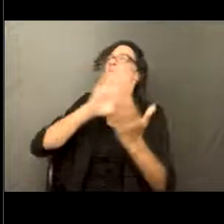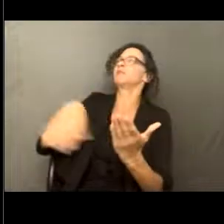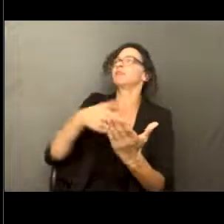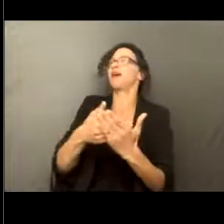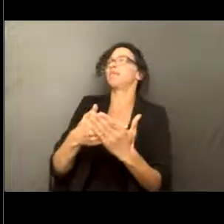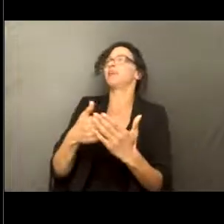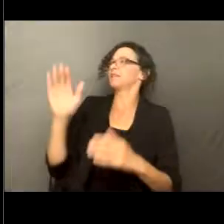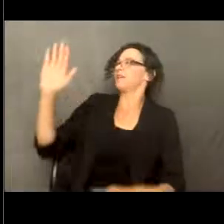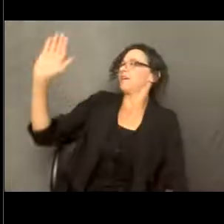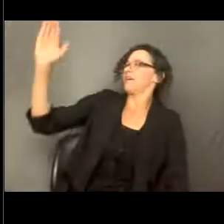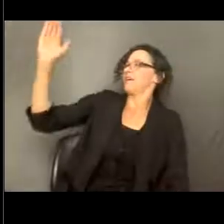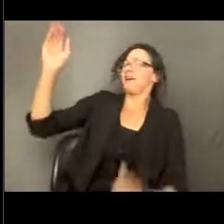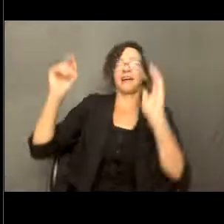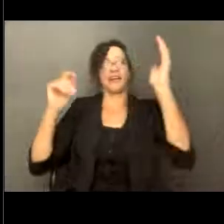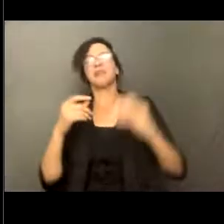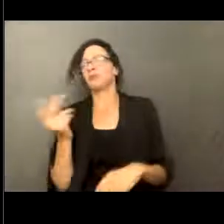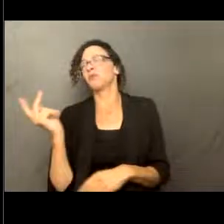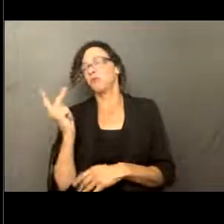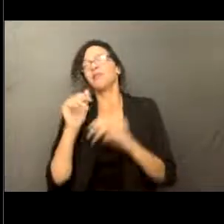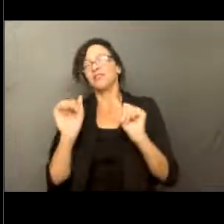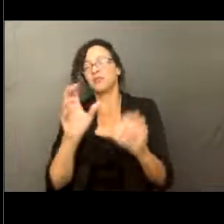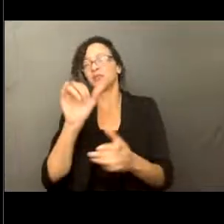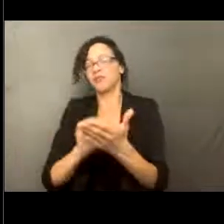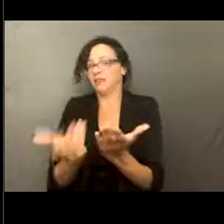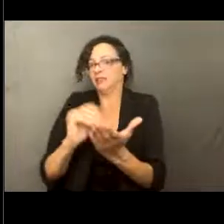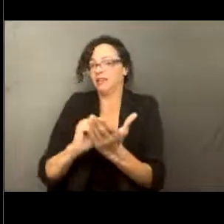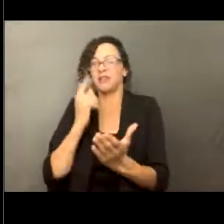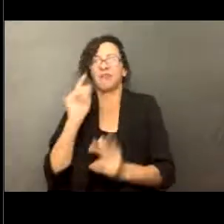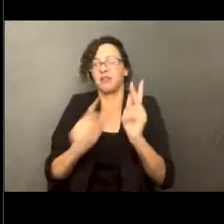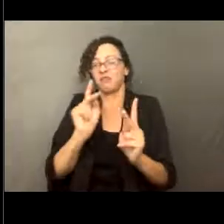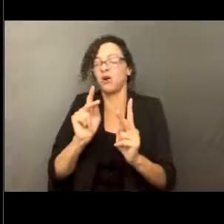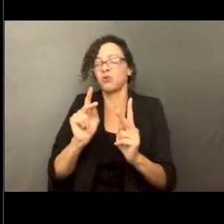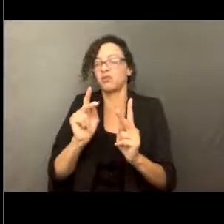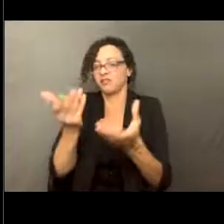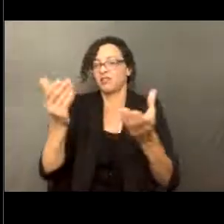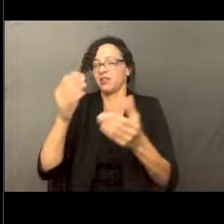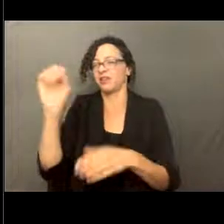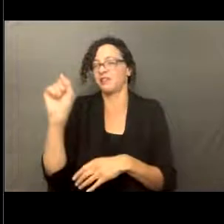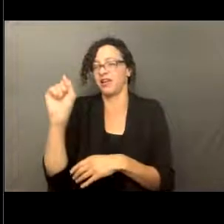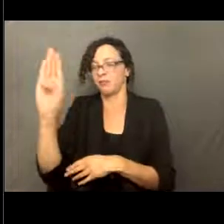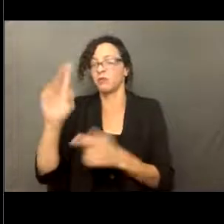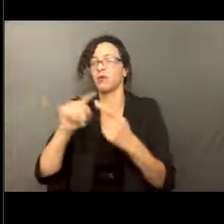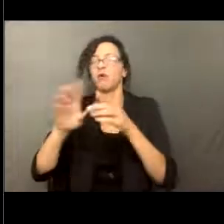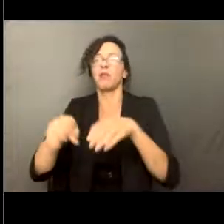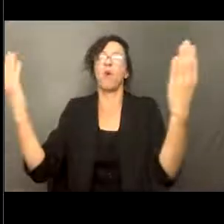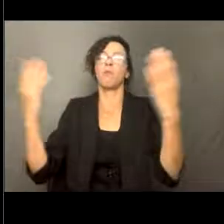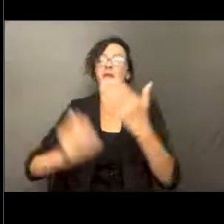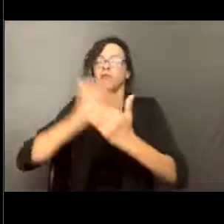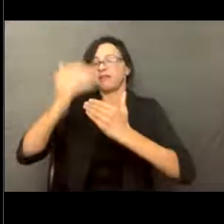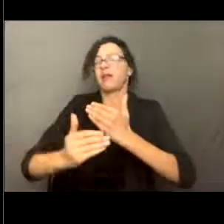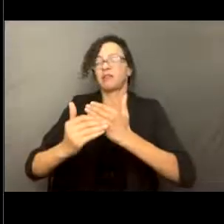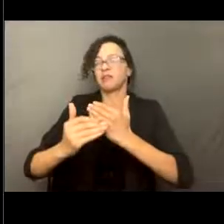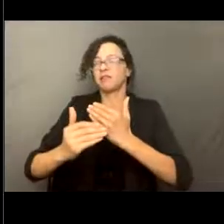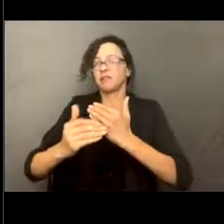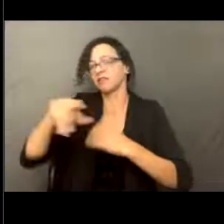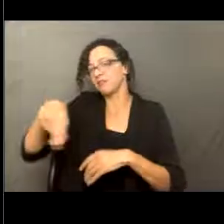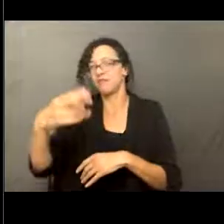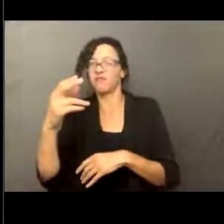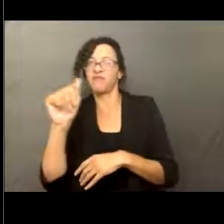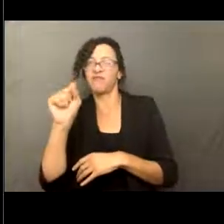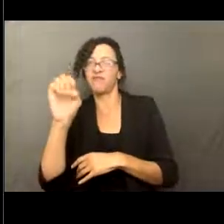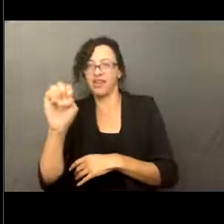when the folks here in Santa Barbara open up their next phase. We'll certainly be here to join.